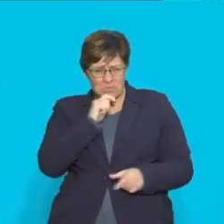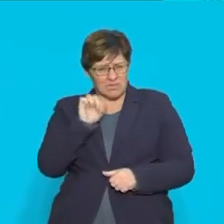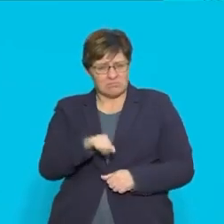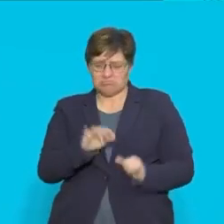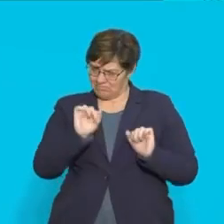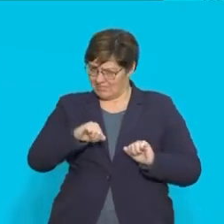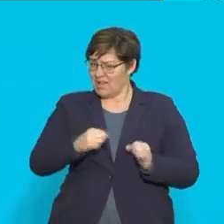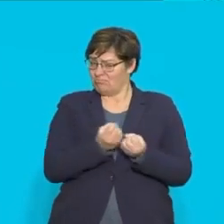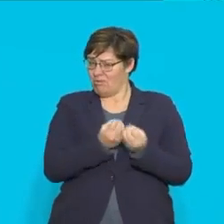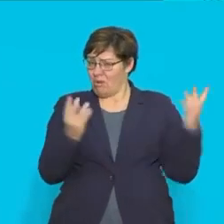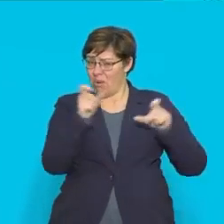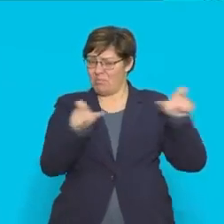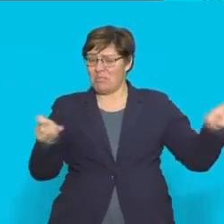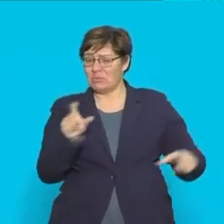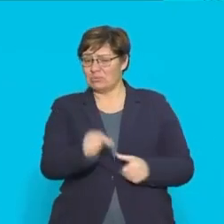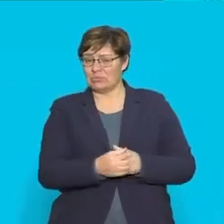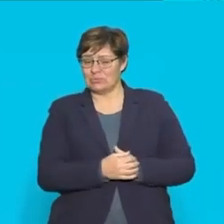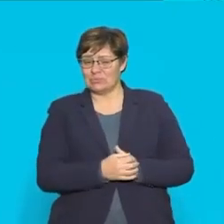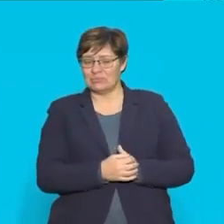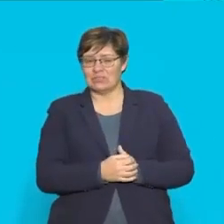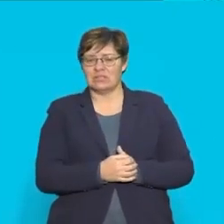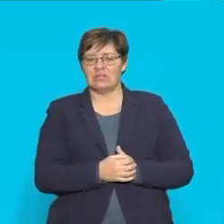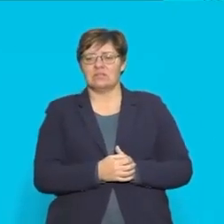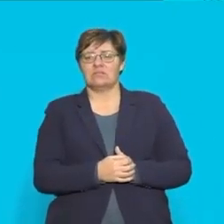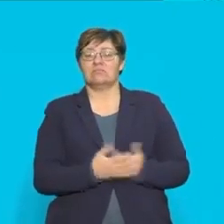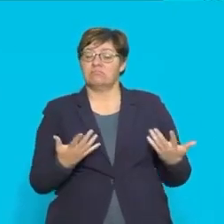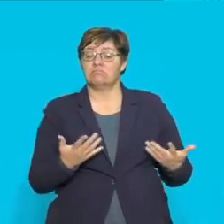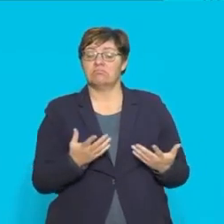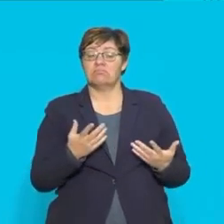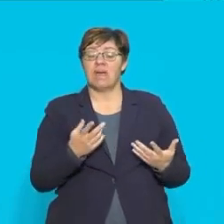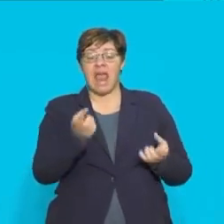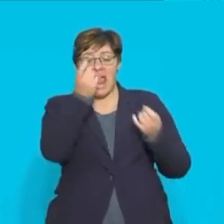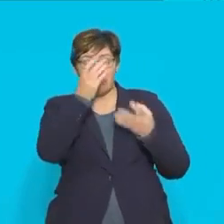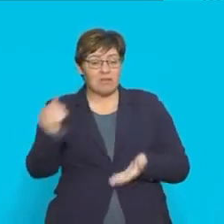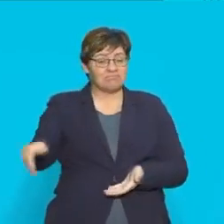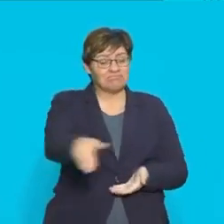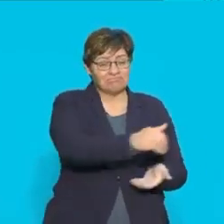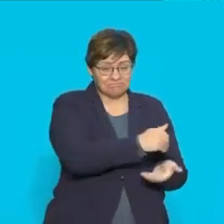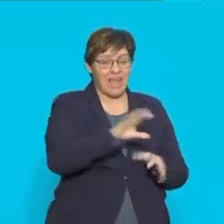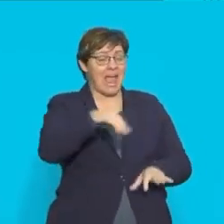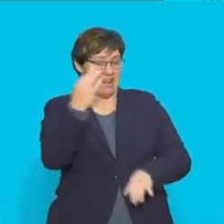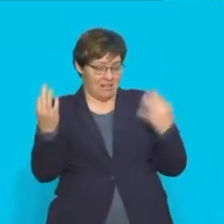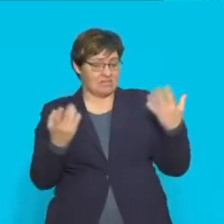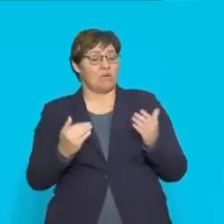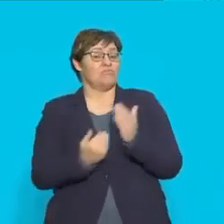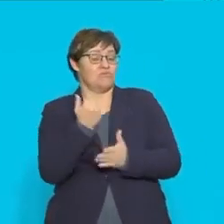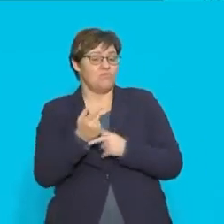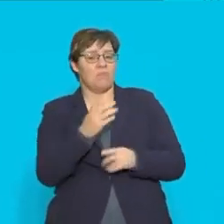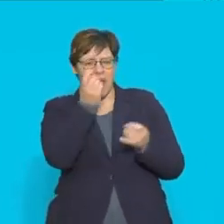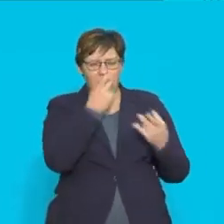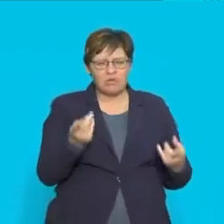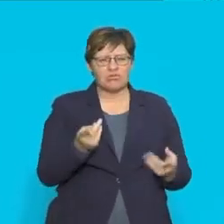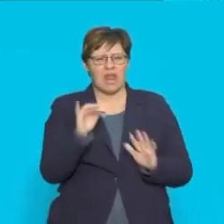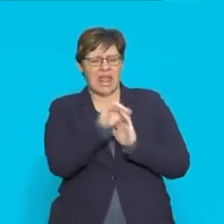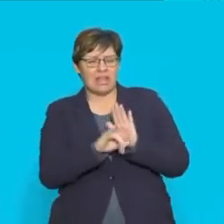people that use probability? Yes, quite a lot, okay? And data analysts, which is a new career which is growing,